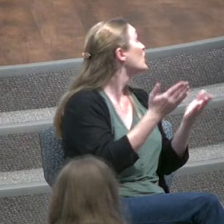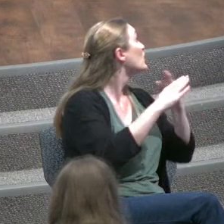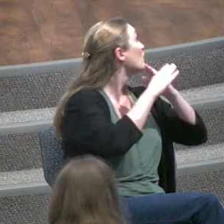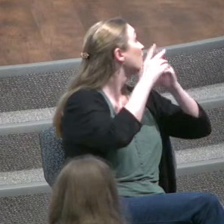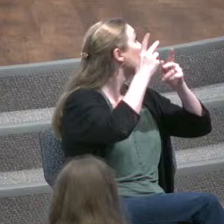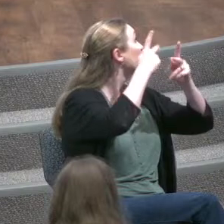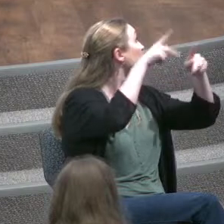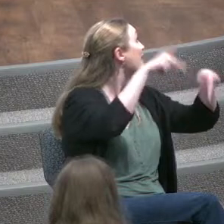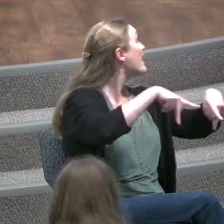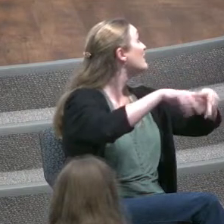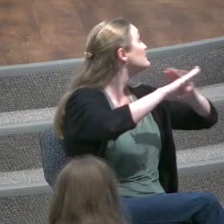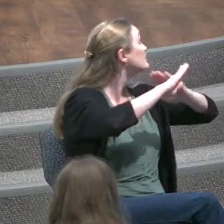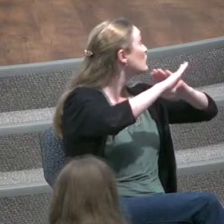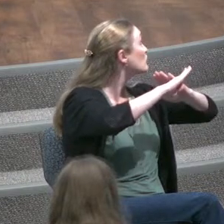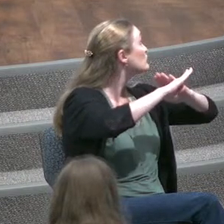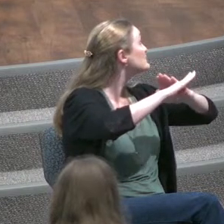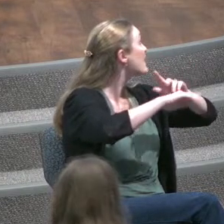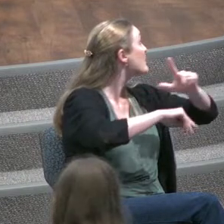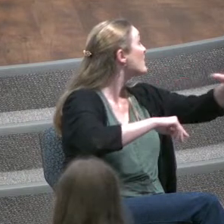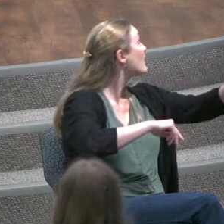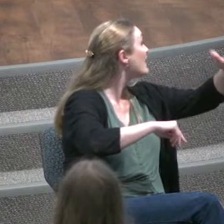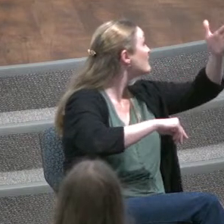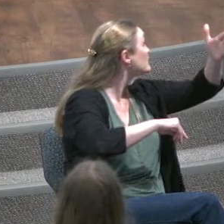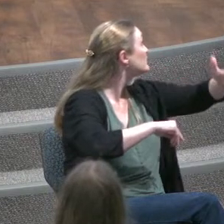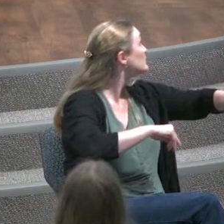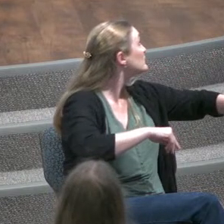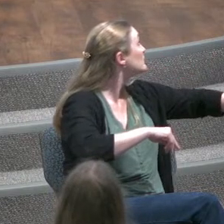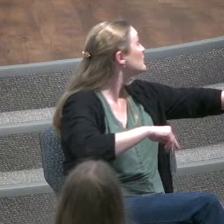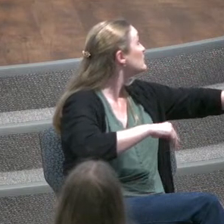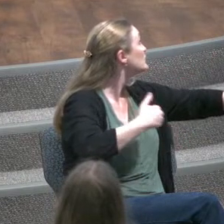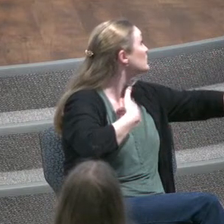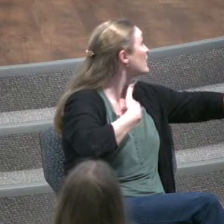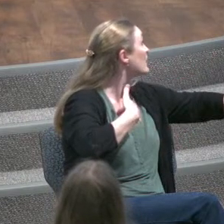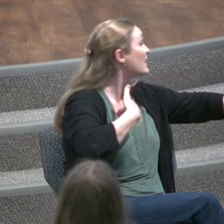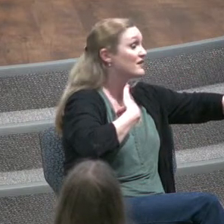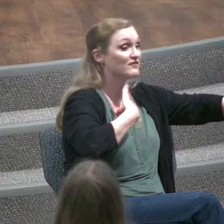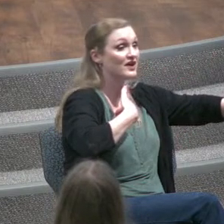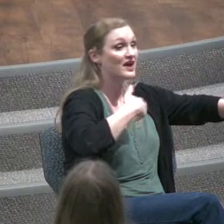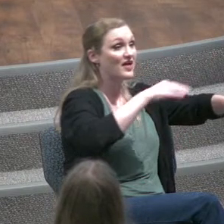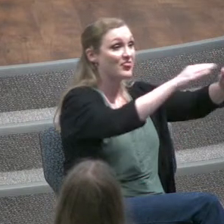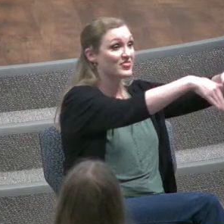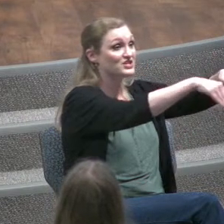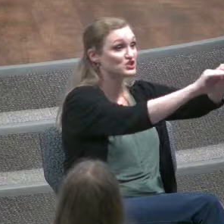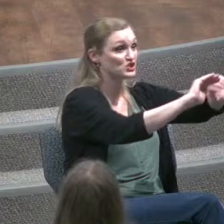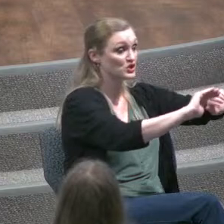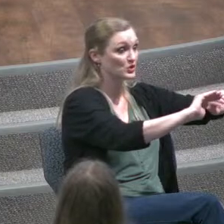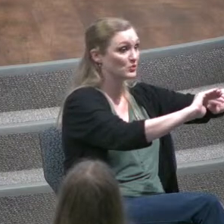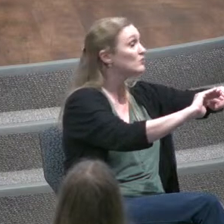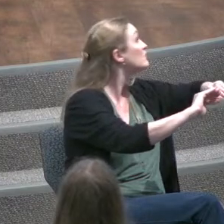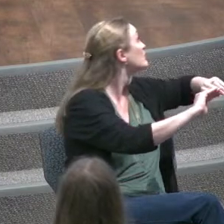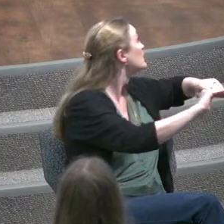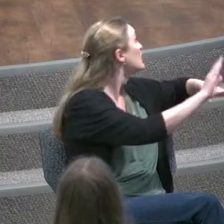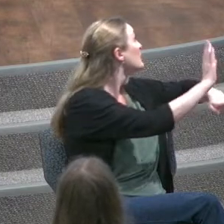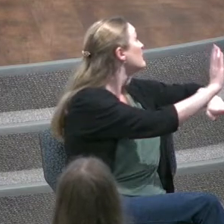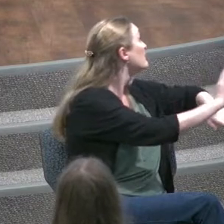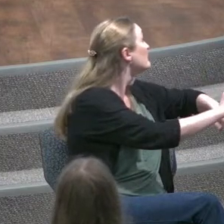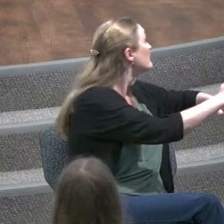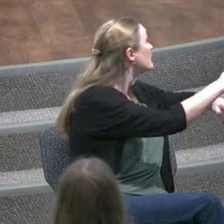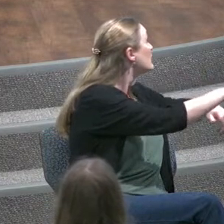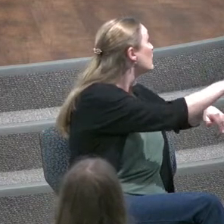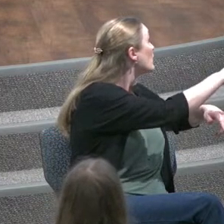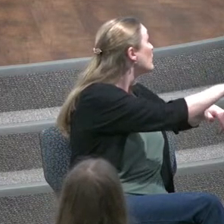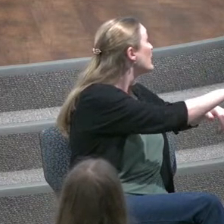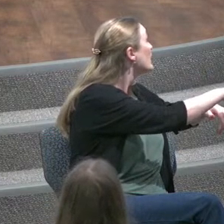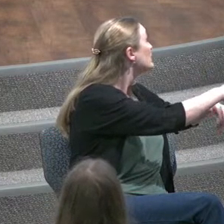palace up on top. On the left-hand side, on this slope, you have Herod's tomb. Just below that,